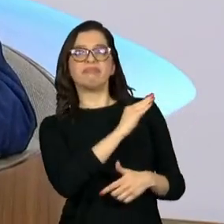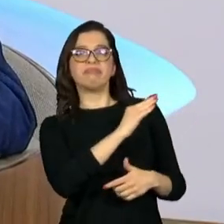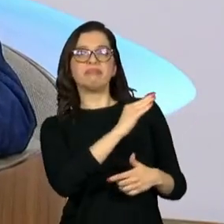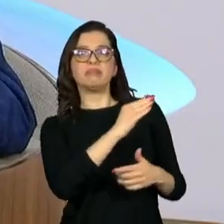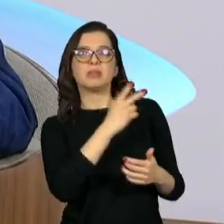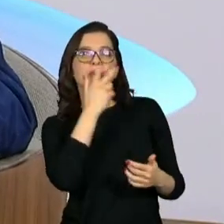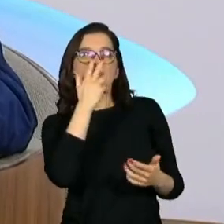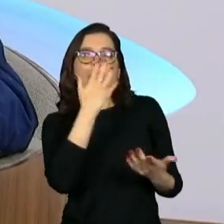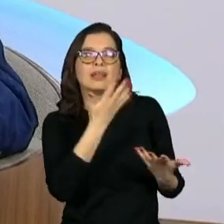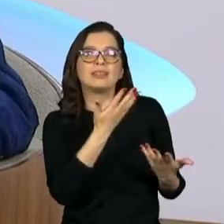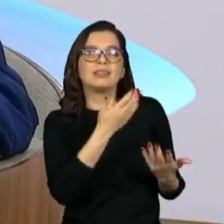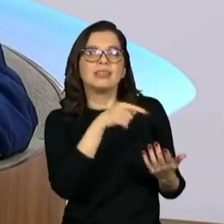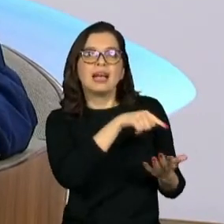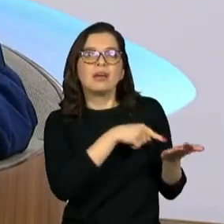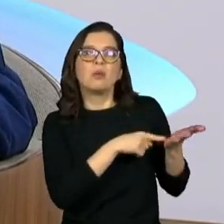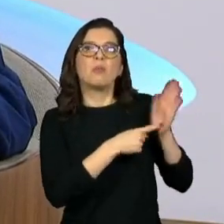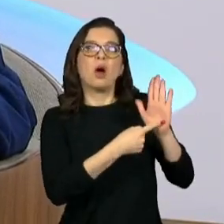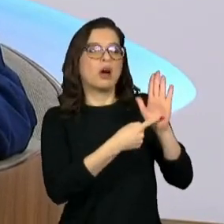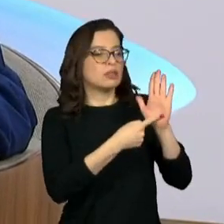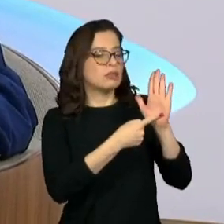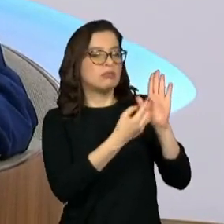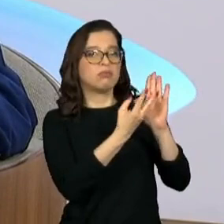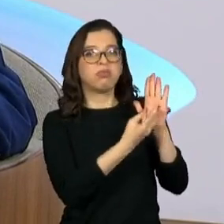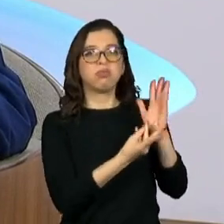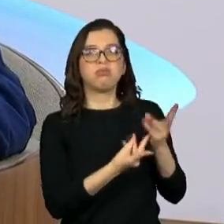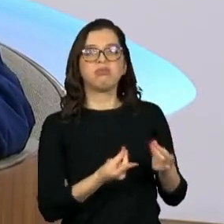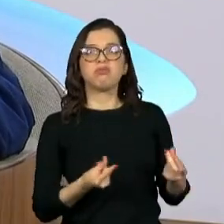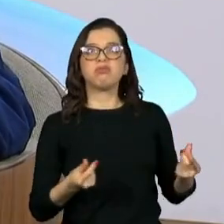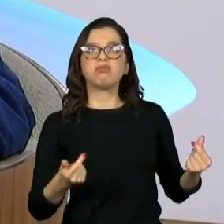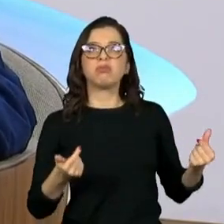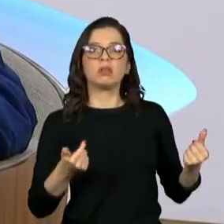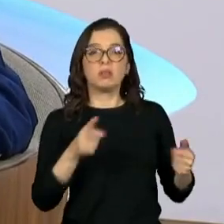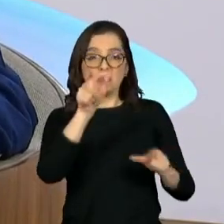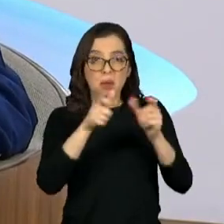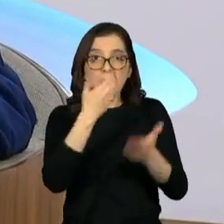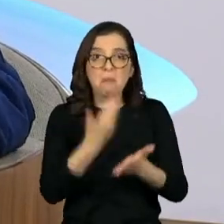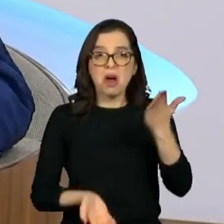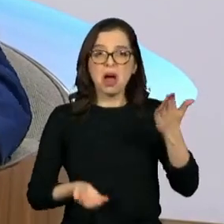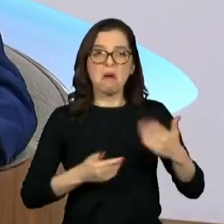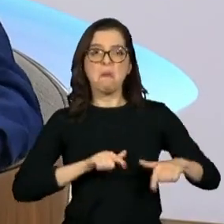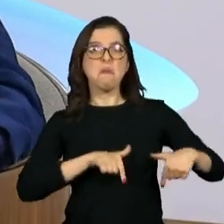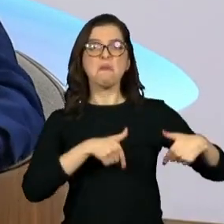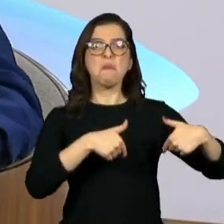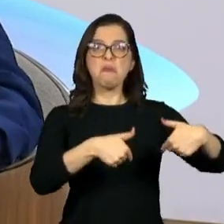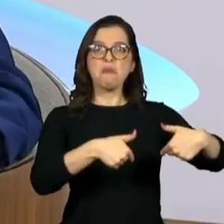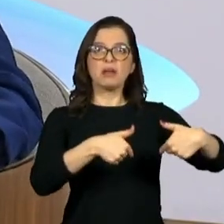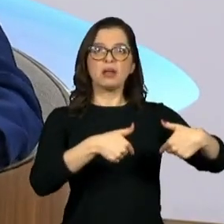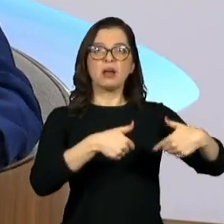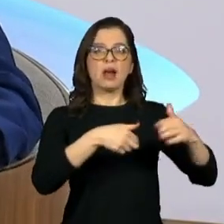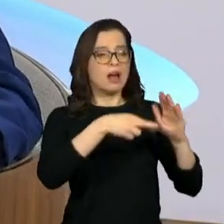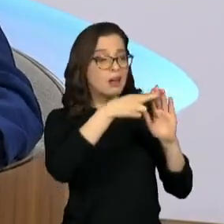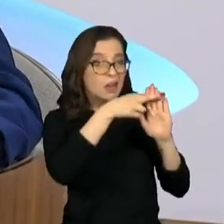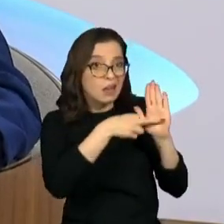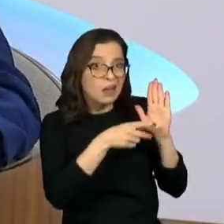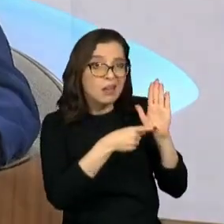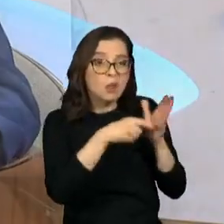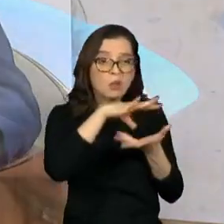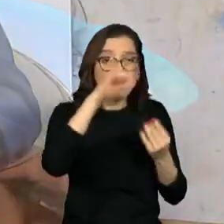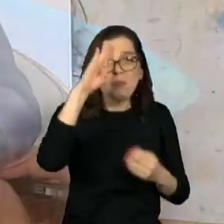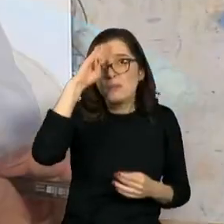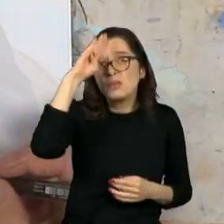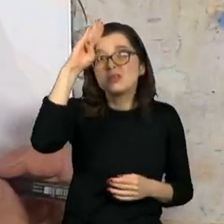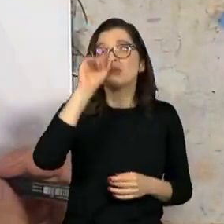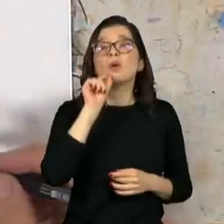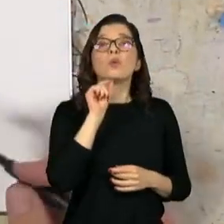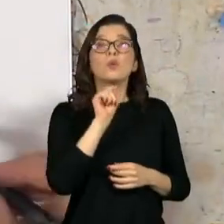means, it means that when you lose, you leave. That fundamental democratic